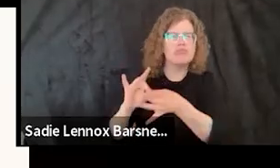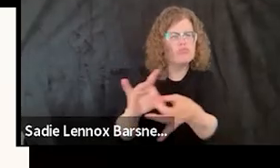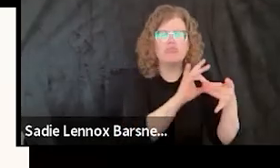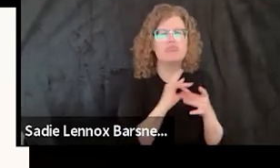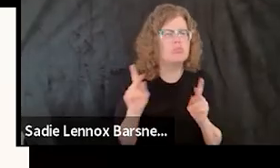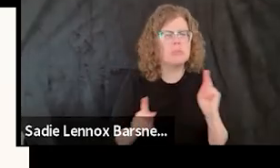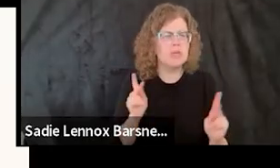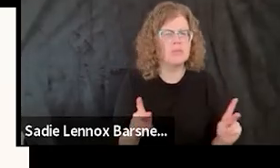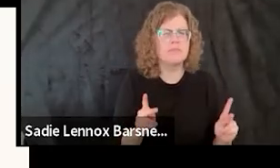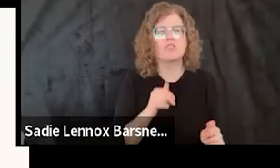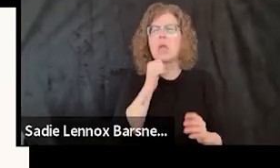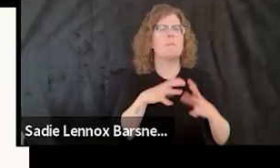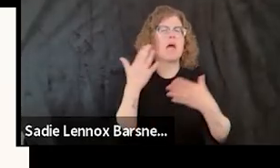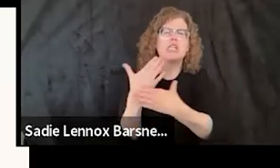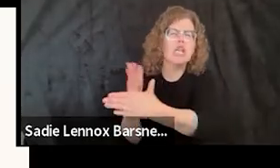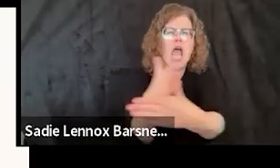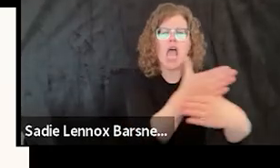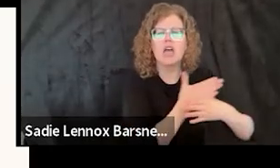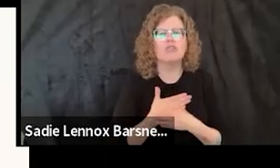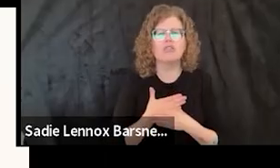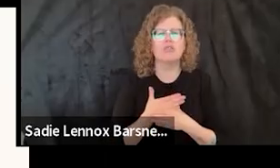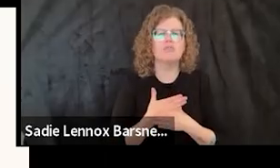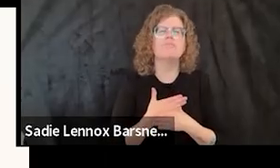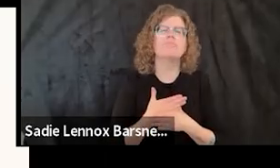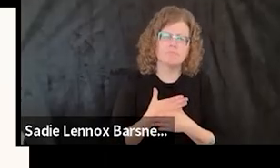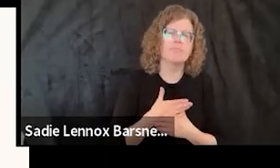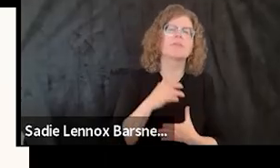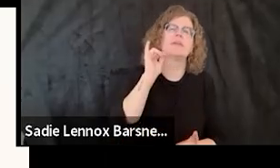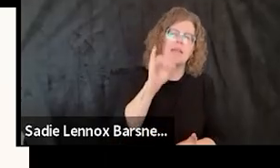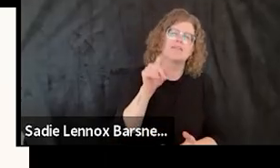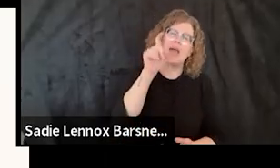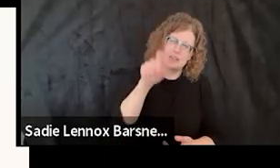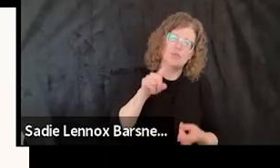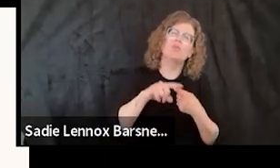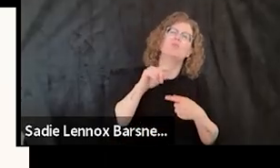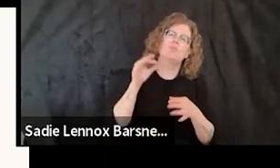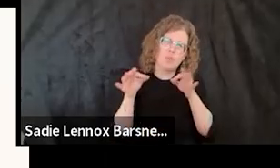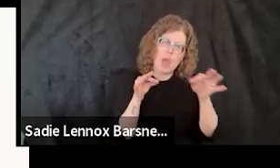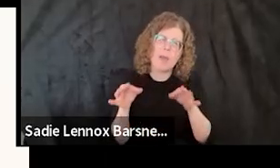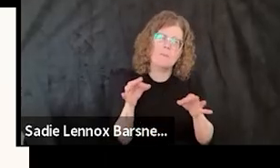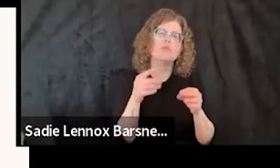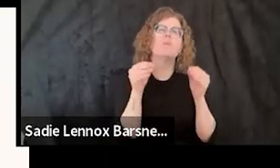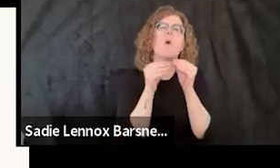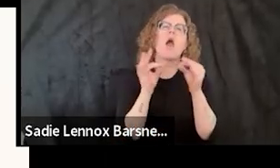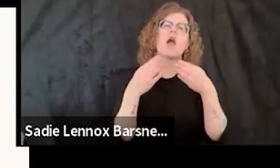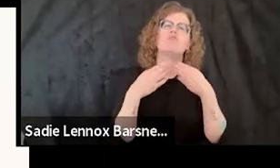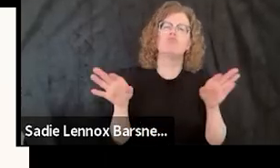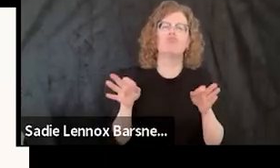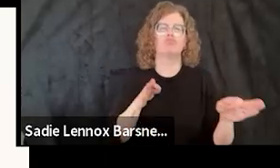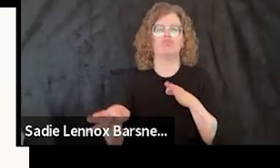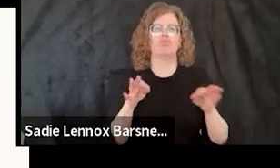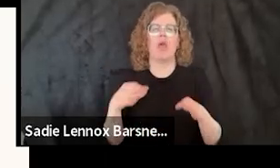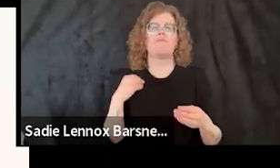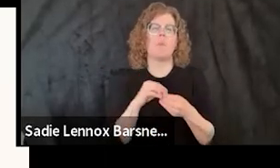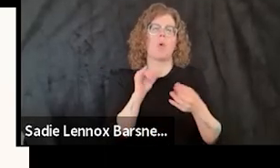work publicly, this is where you might describe your general artistic relationship to different communities, such as who you make your